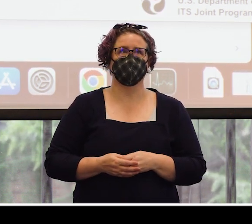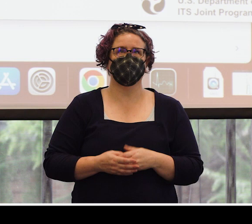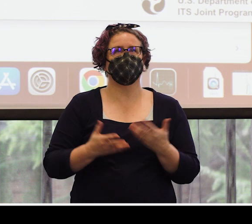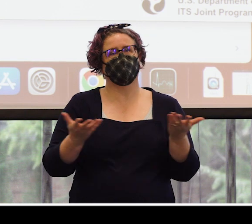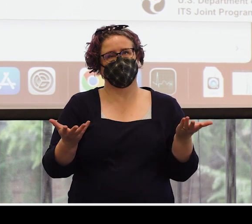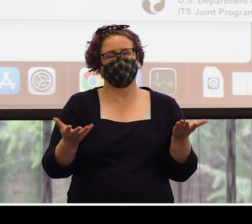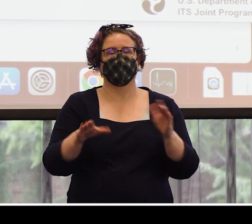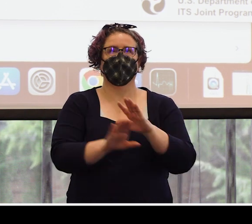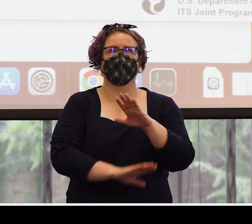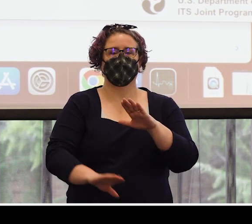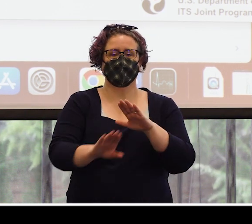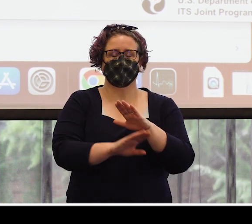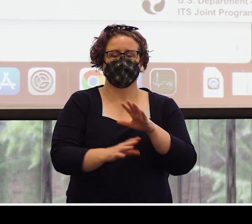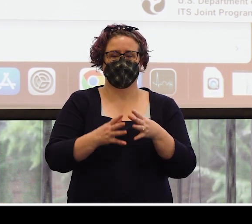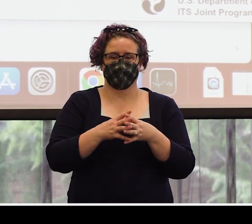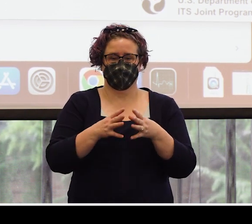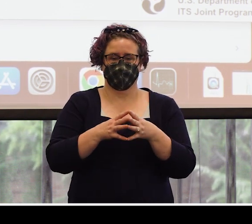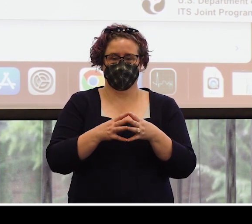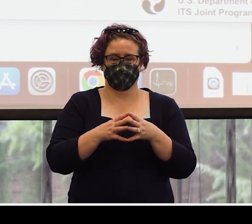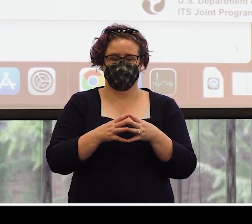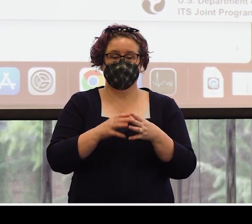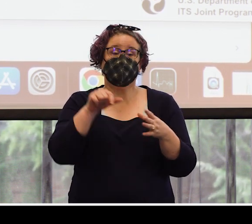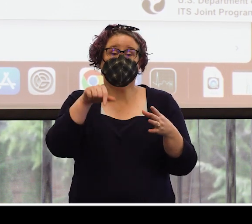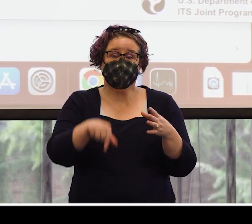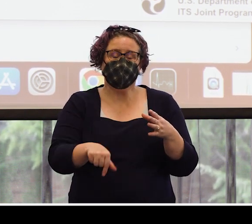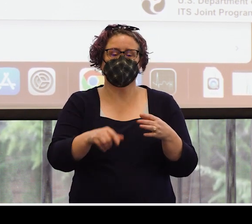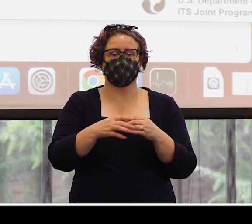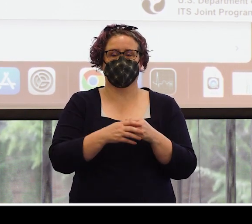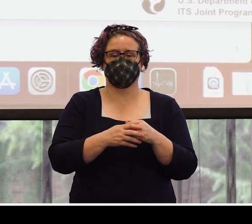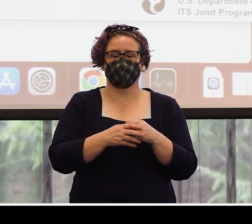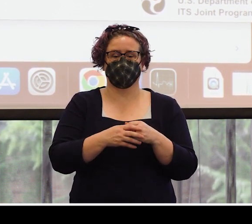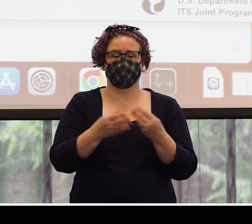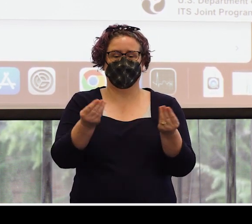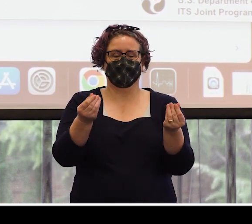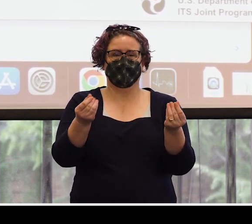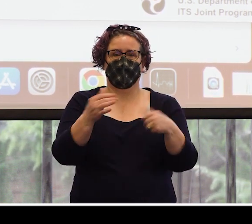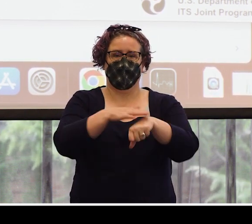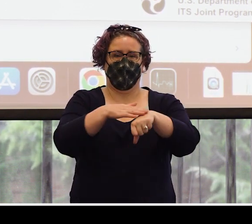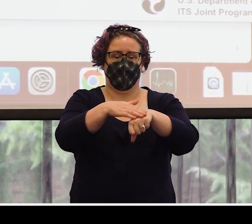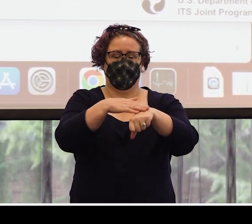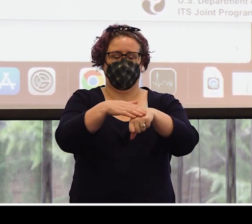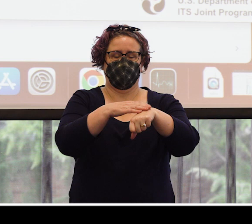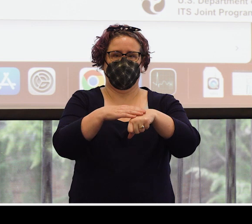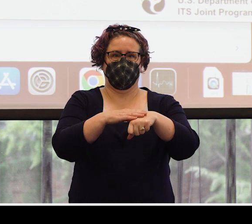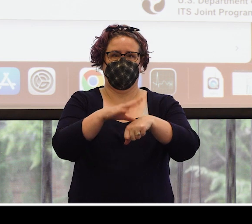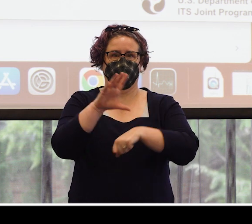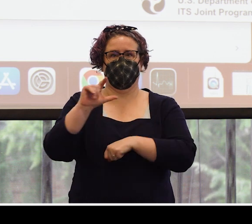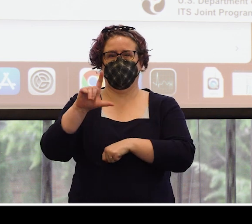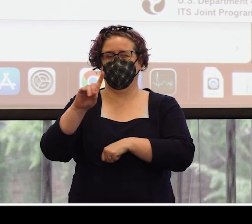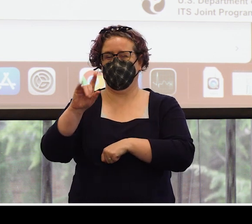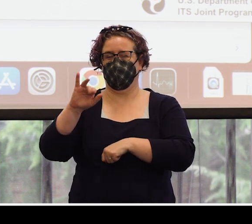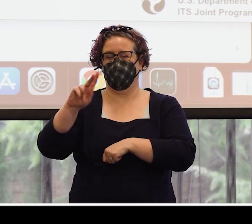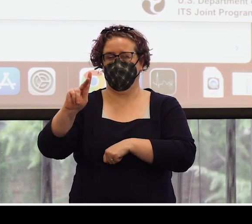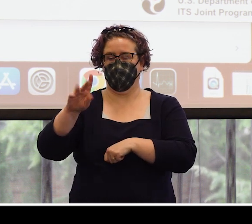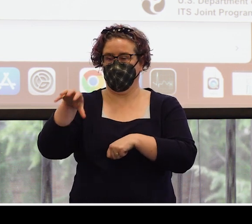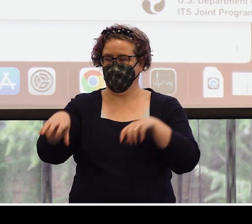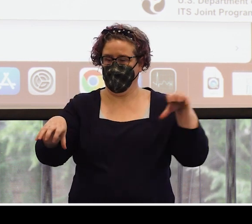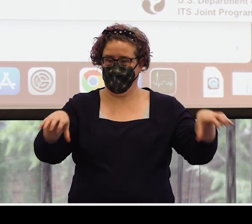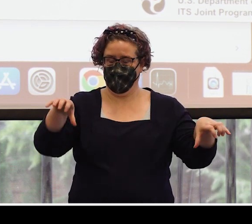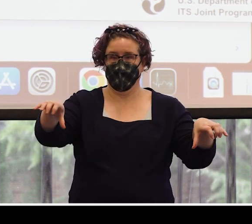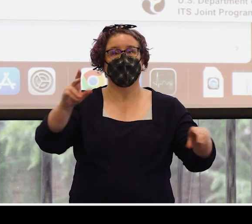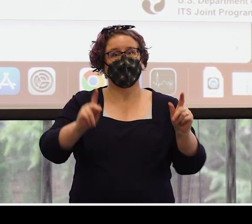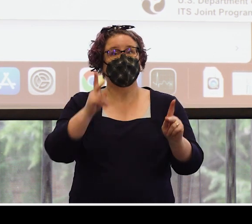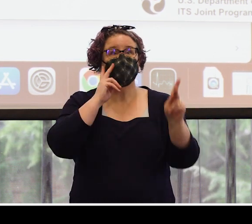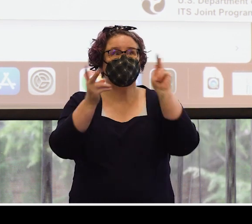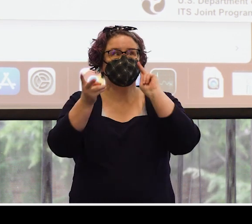basically, these are non-visual or tactile landmarks that people would encounter on